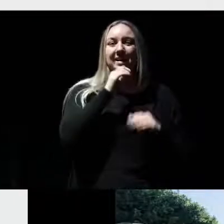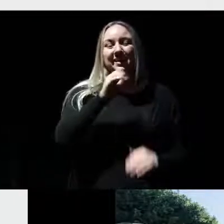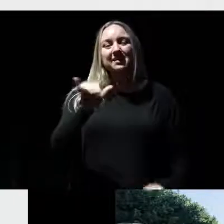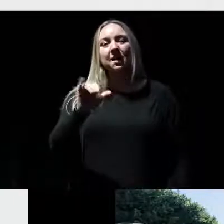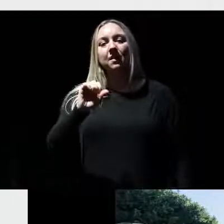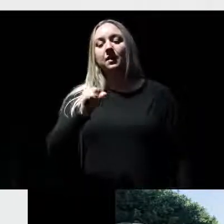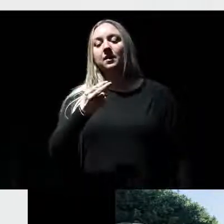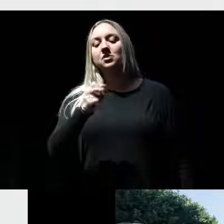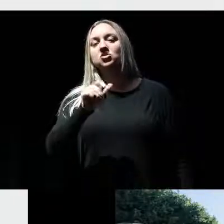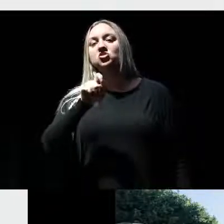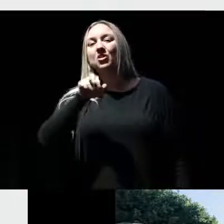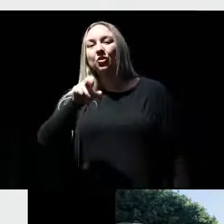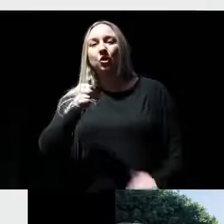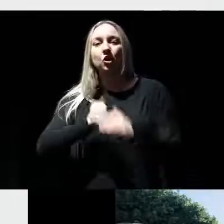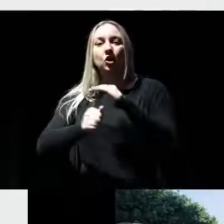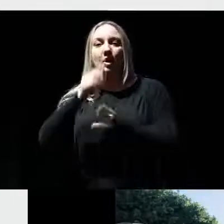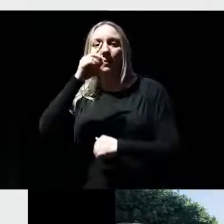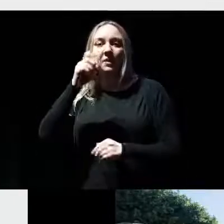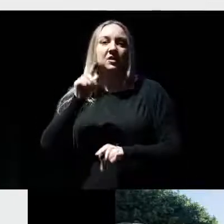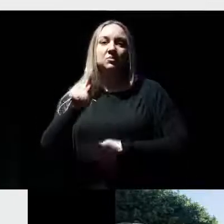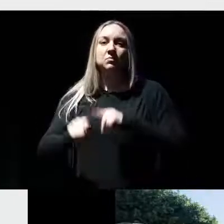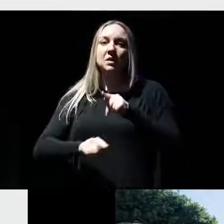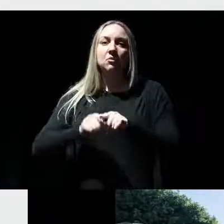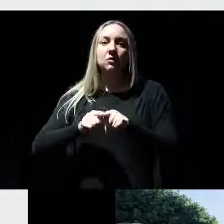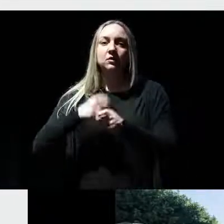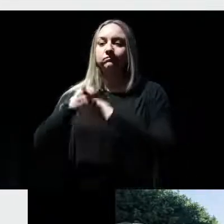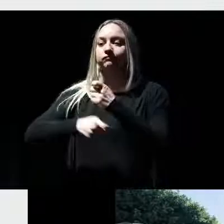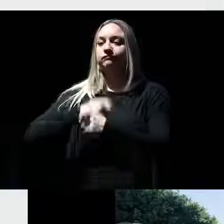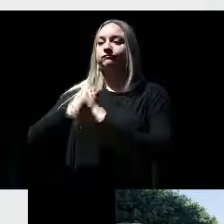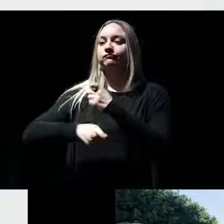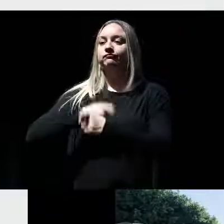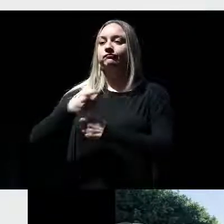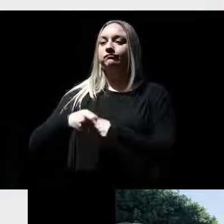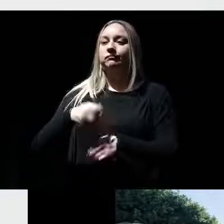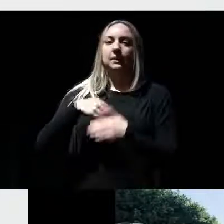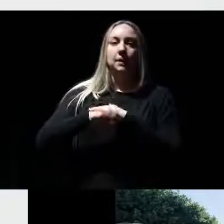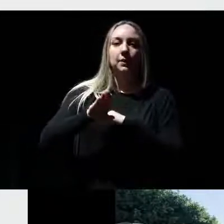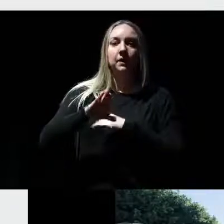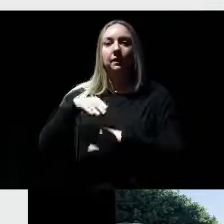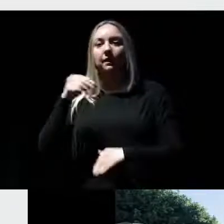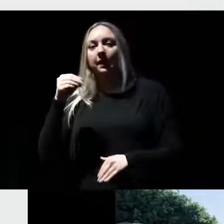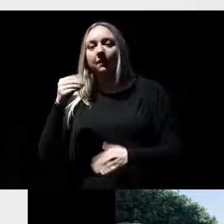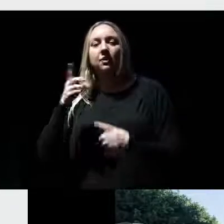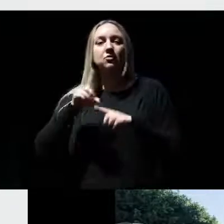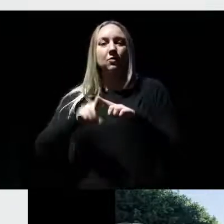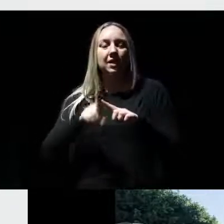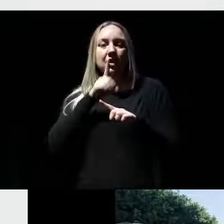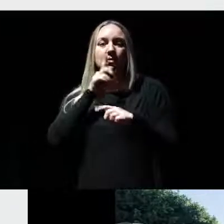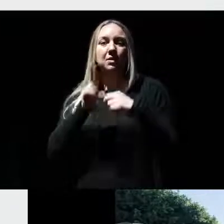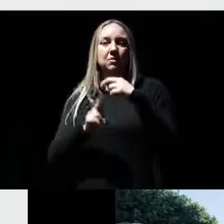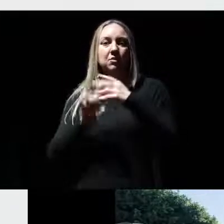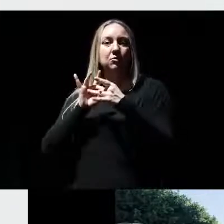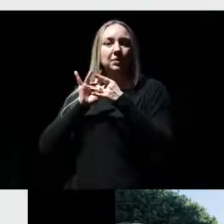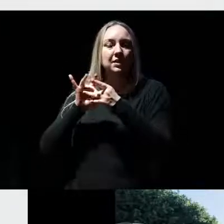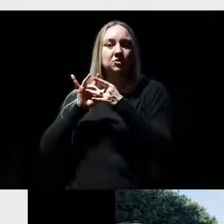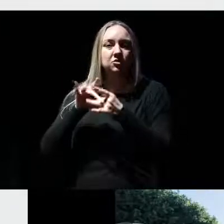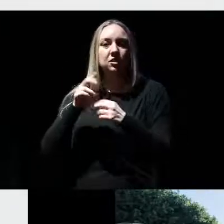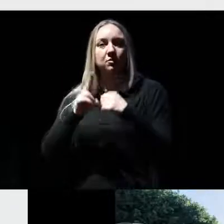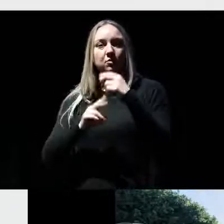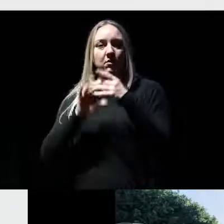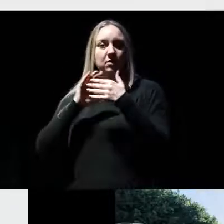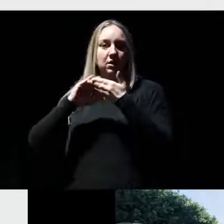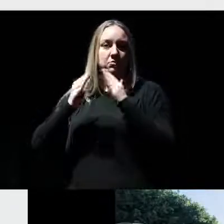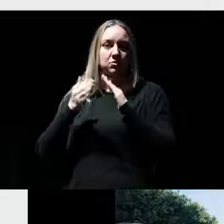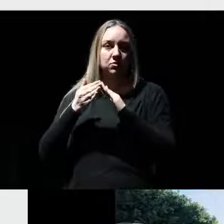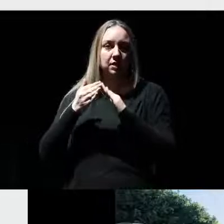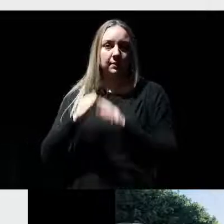where people were just constantly shuttling through and never were able to start to build any true community